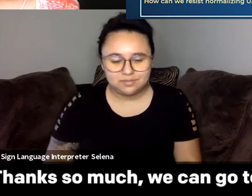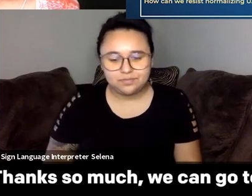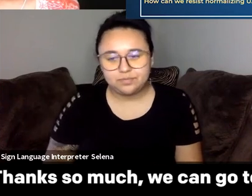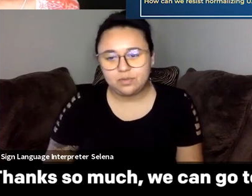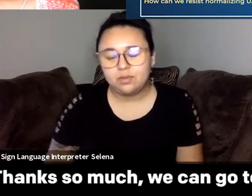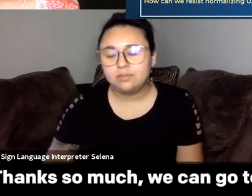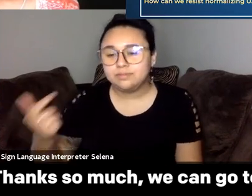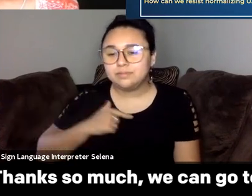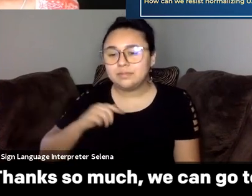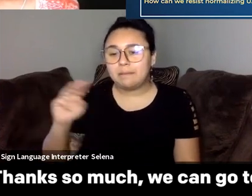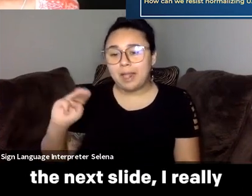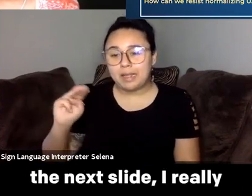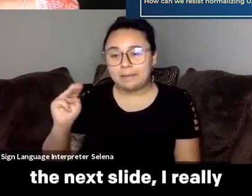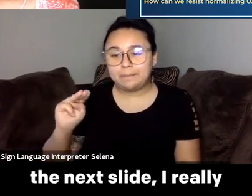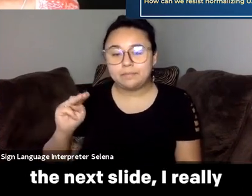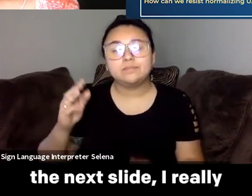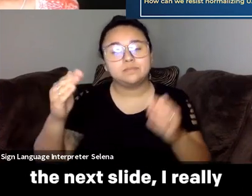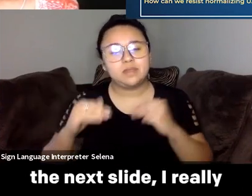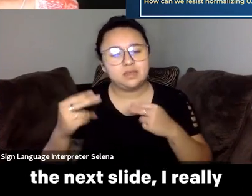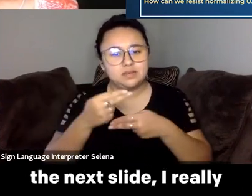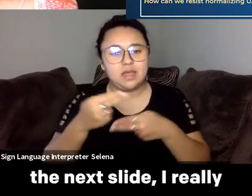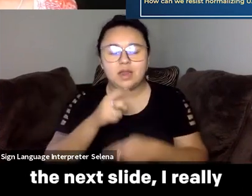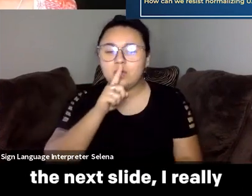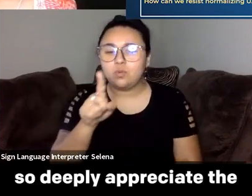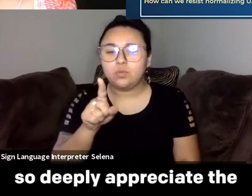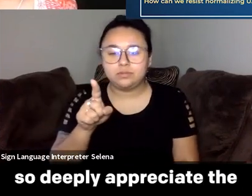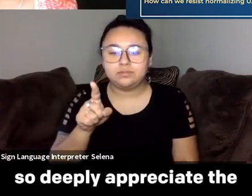Thanks so much. We can go to the next slide. I really